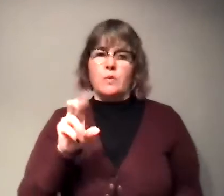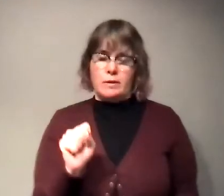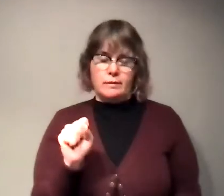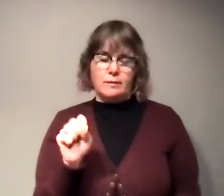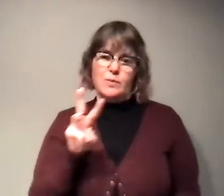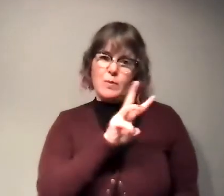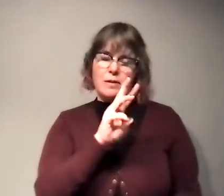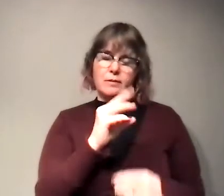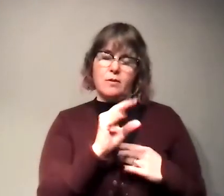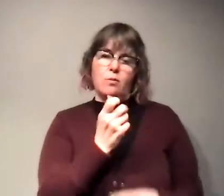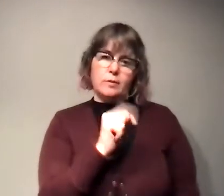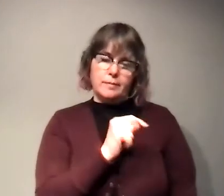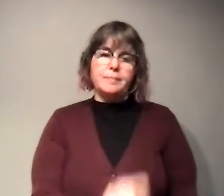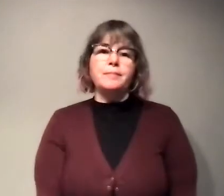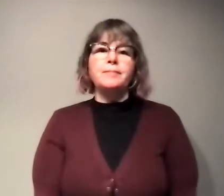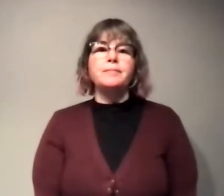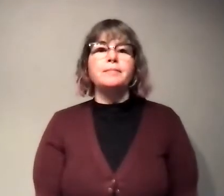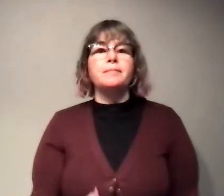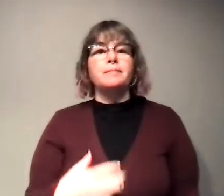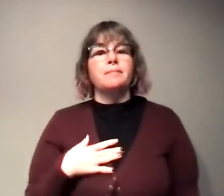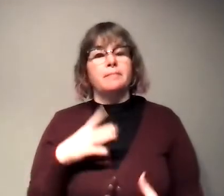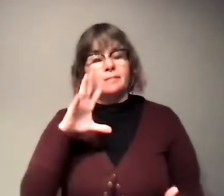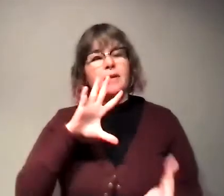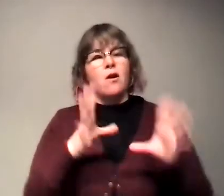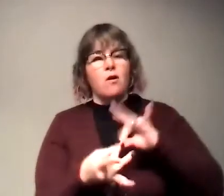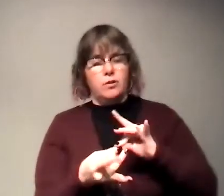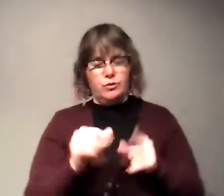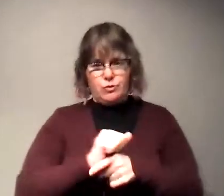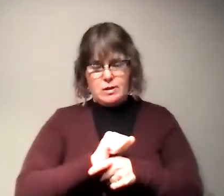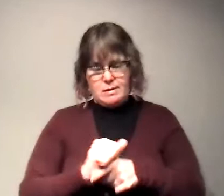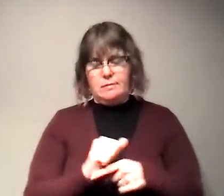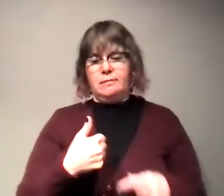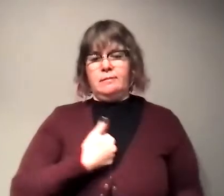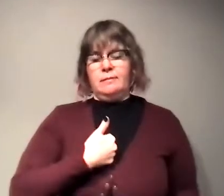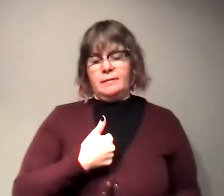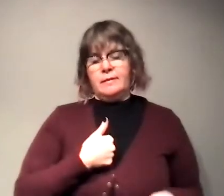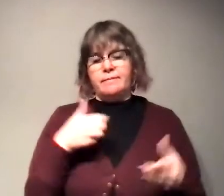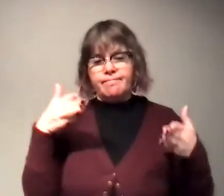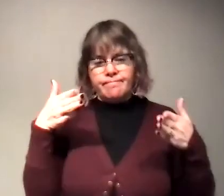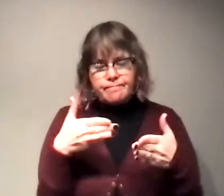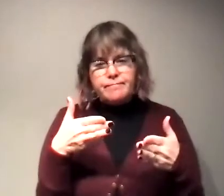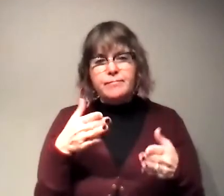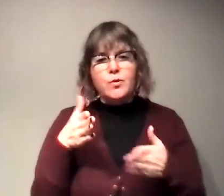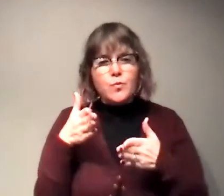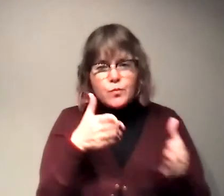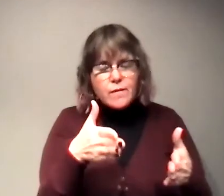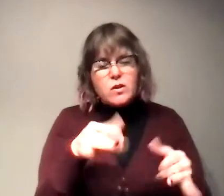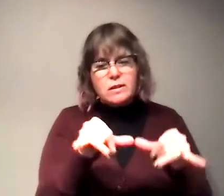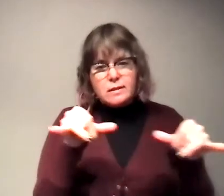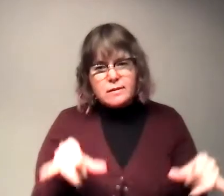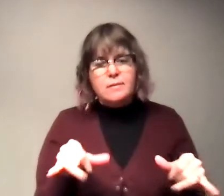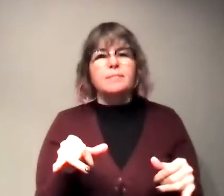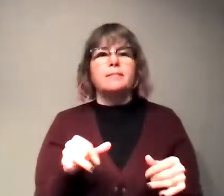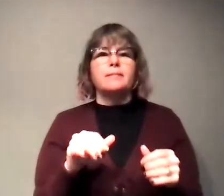West Coast. I'm trained in ecology. So I'm an ecologist who has focused a lot on river systems and